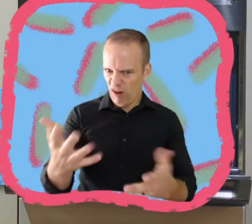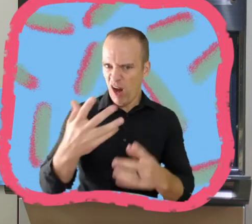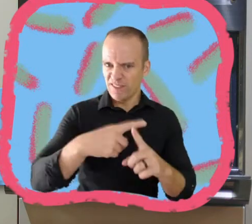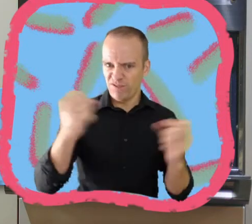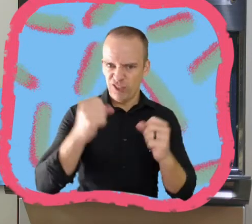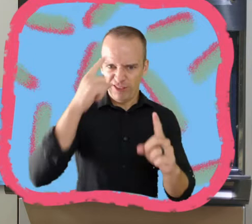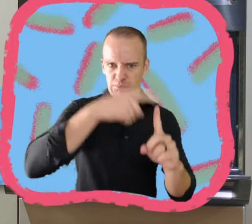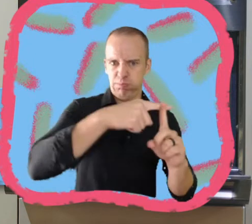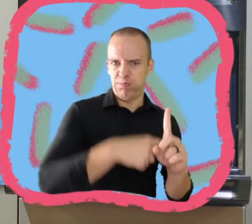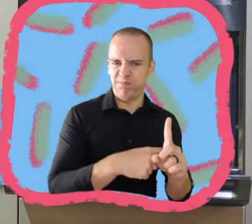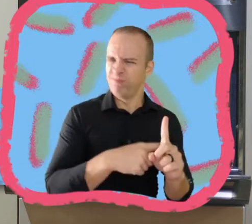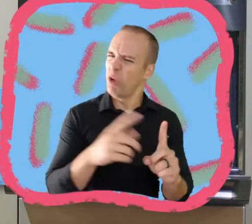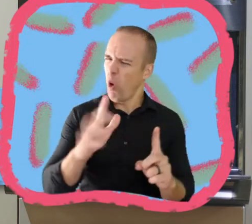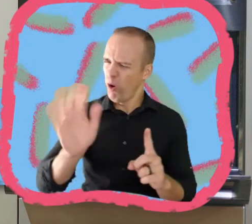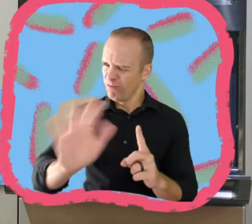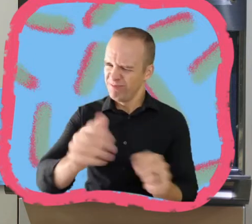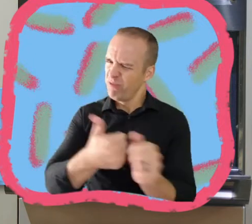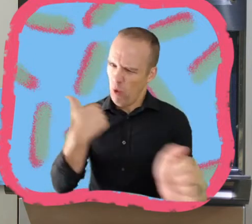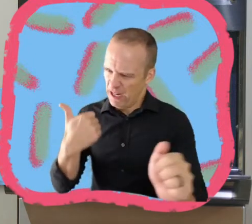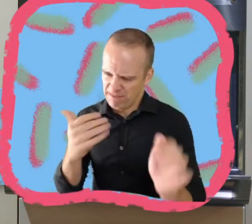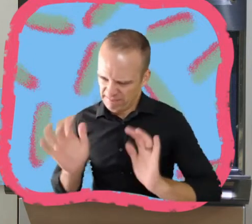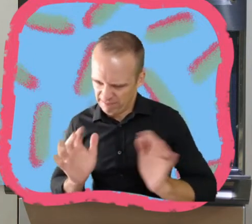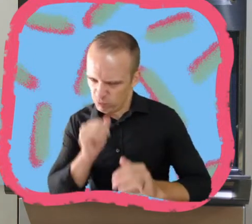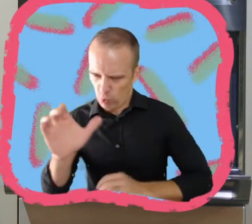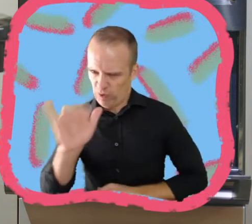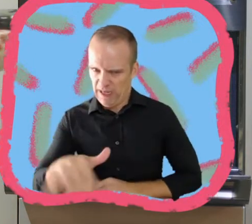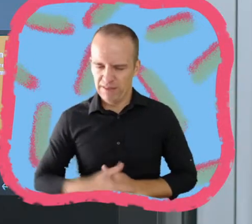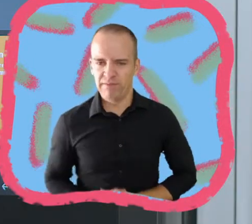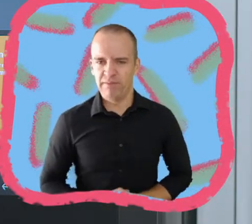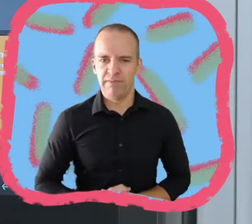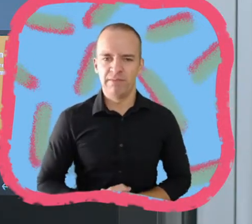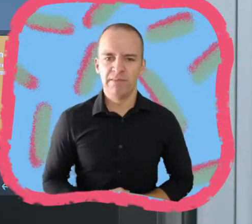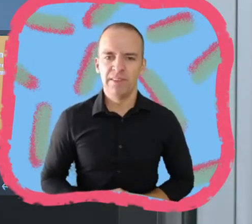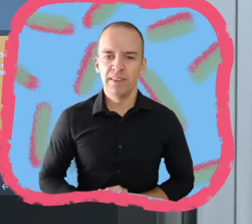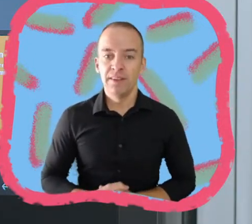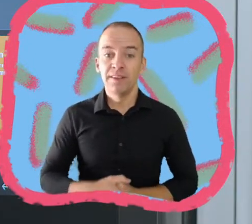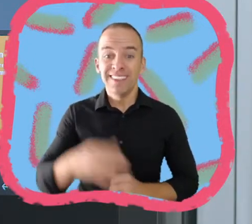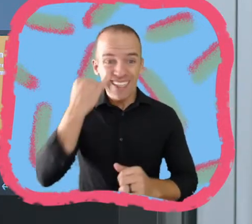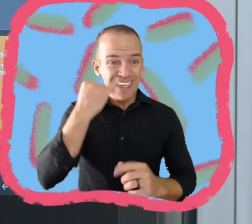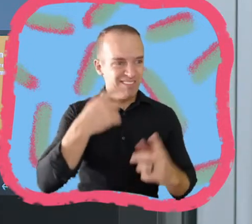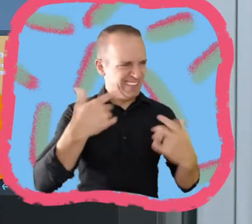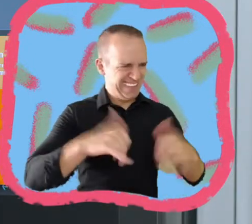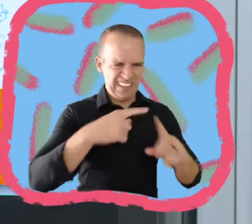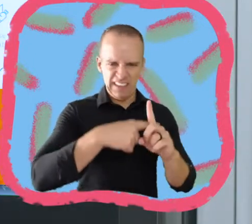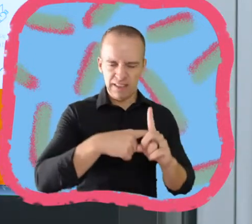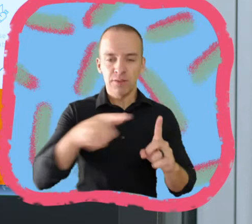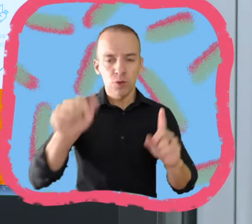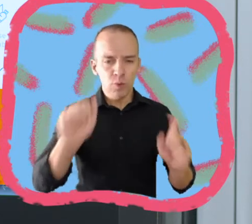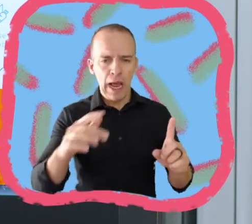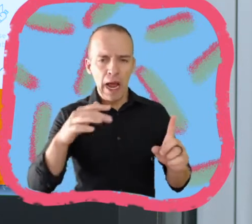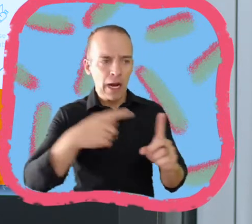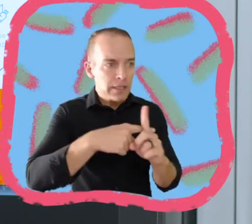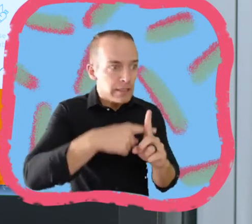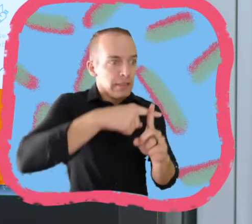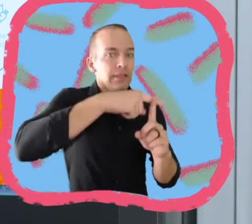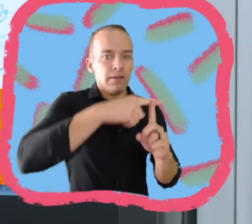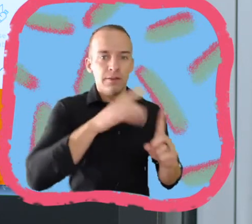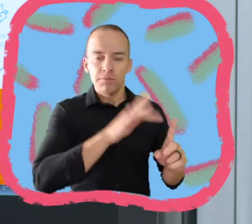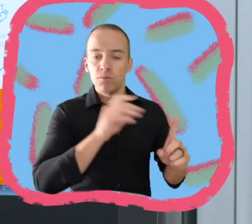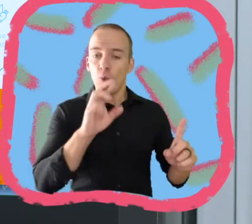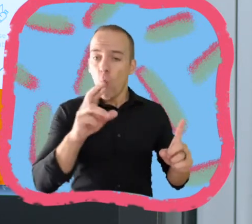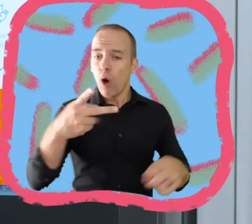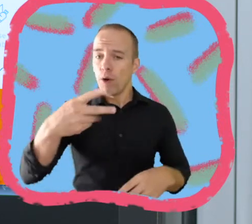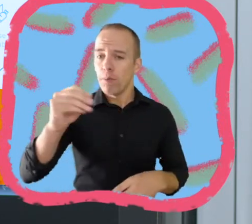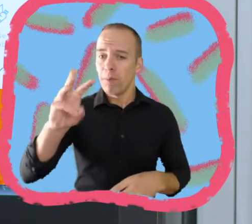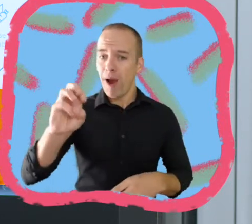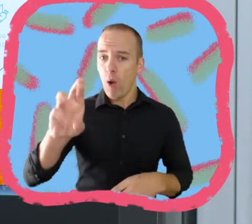your refrigerator, shortening the shelf life of your other food items. You can also try lowering the temperature of the fridge or use